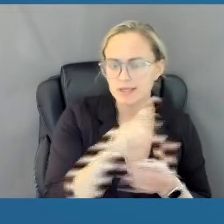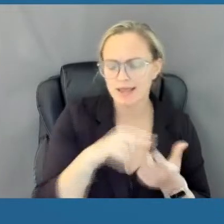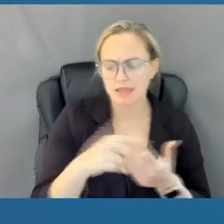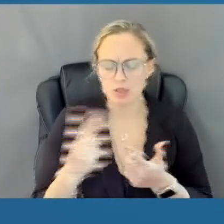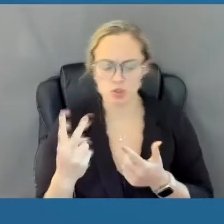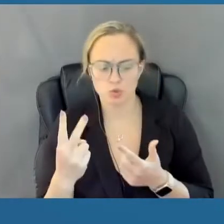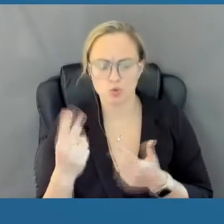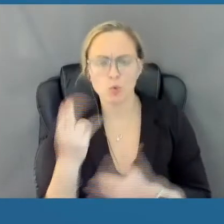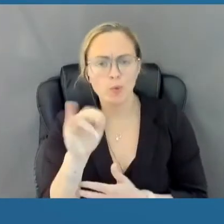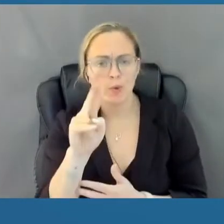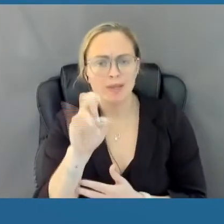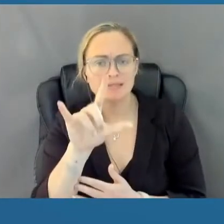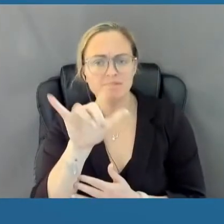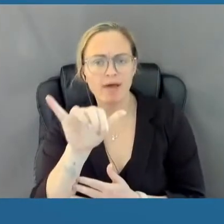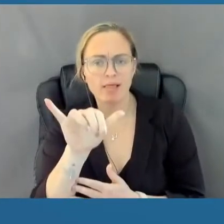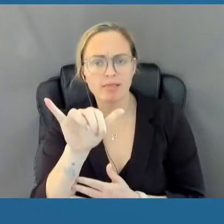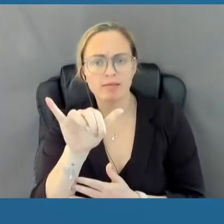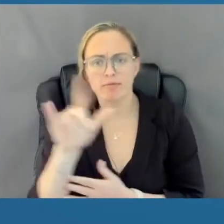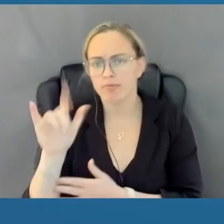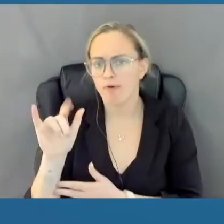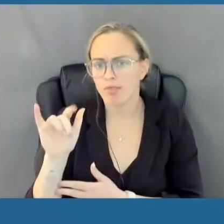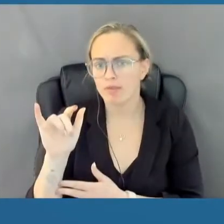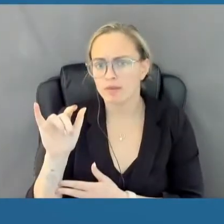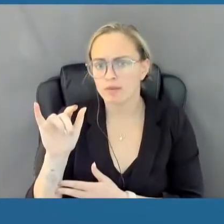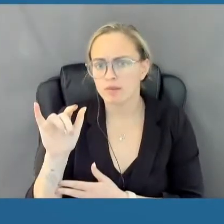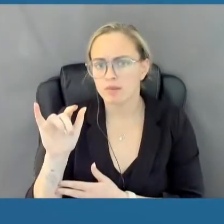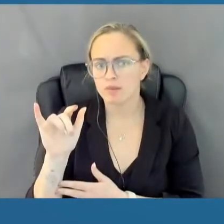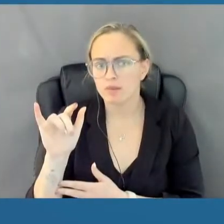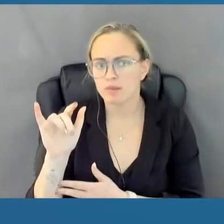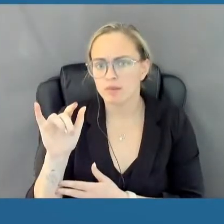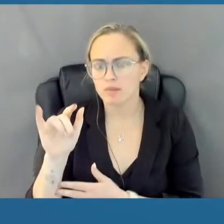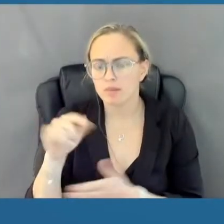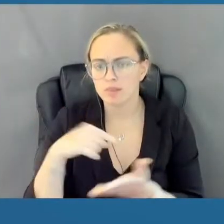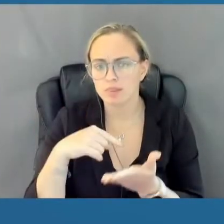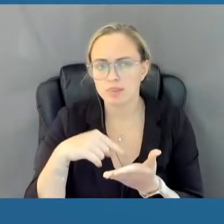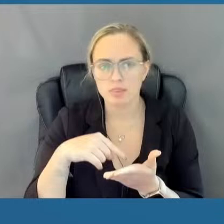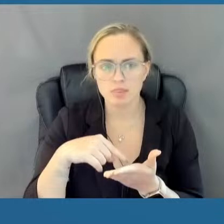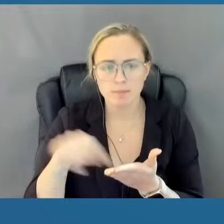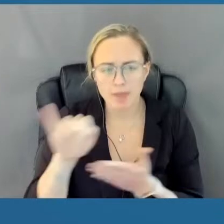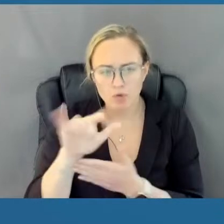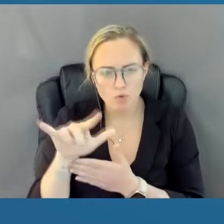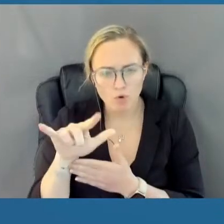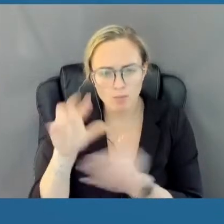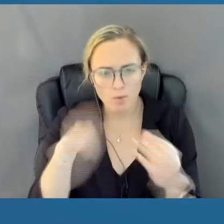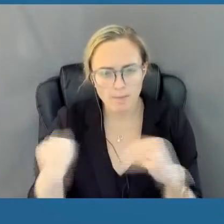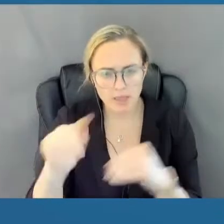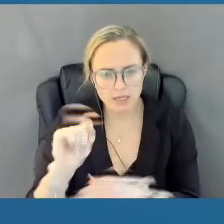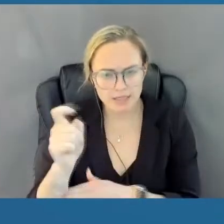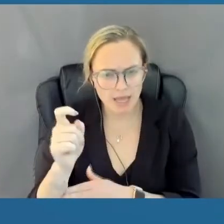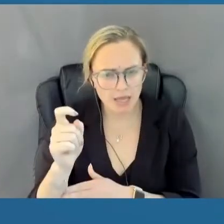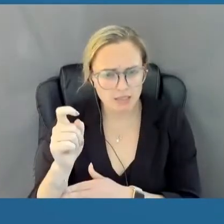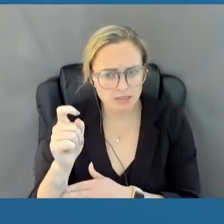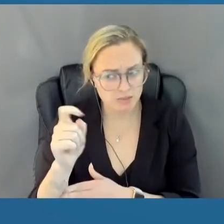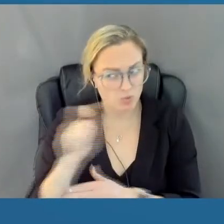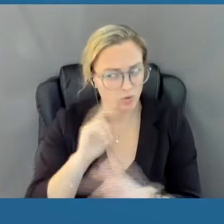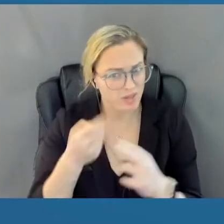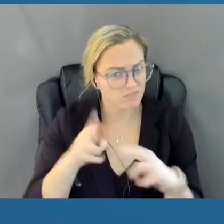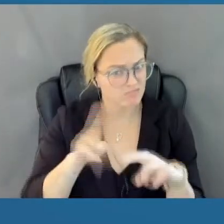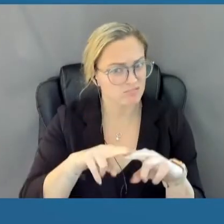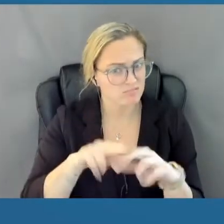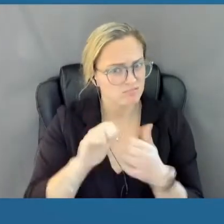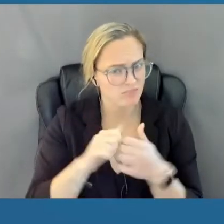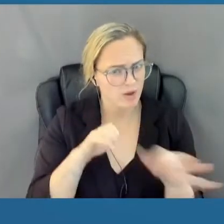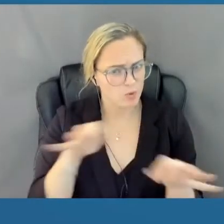Hudson Valley and Long Island, the payroll mobility tax will be quite a jump. So how do you explain